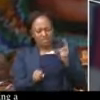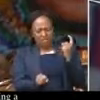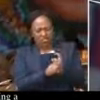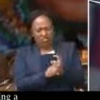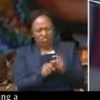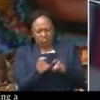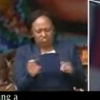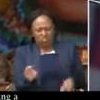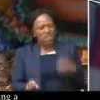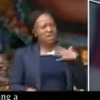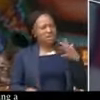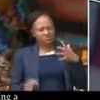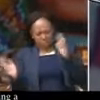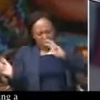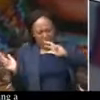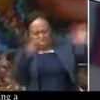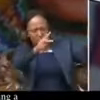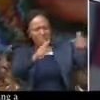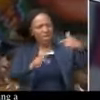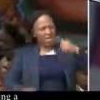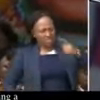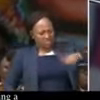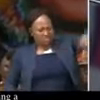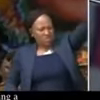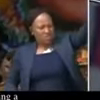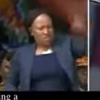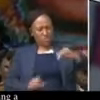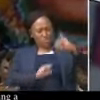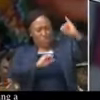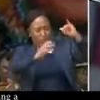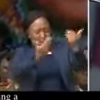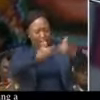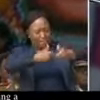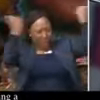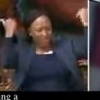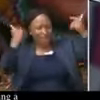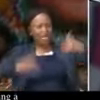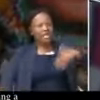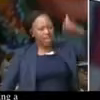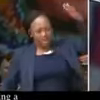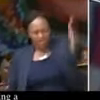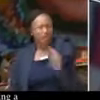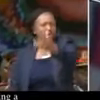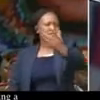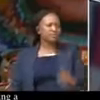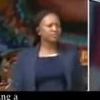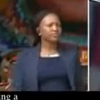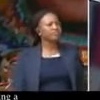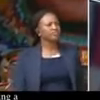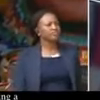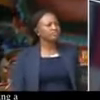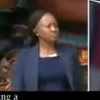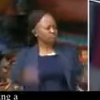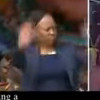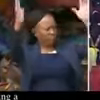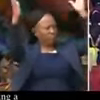and disowned you and sent you to the brutal apartheid regime is here.